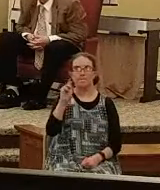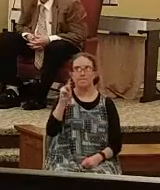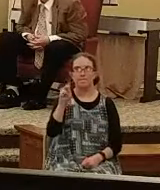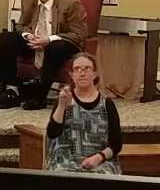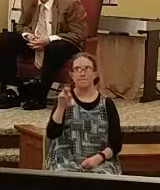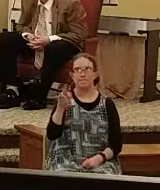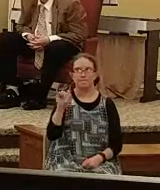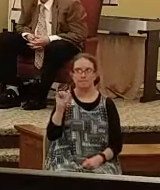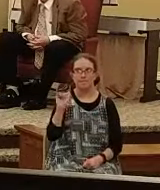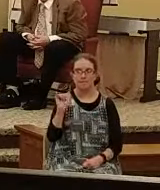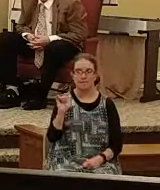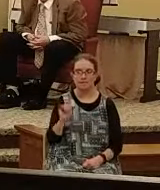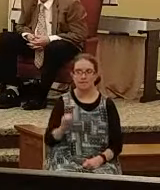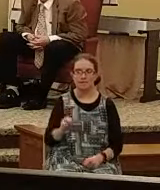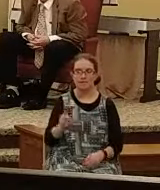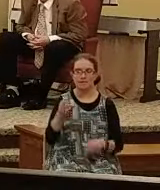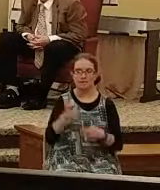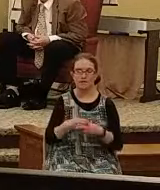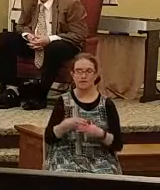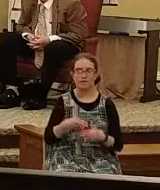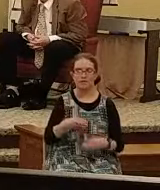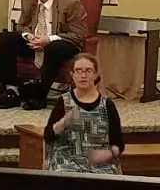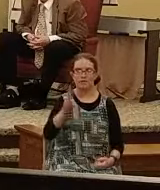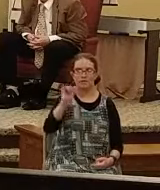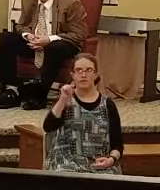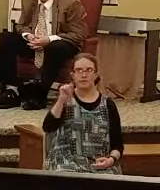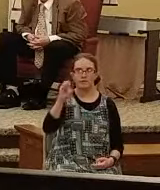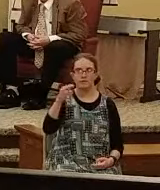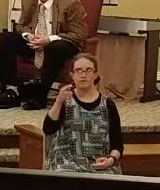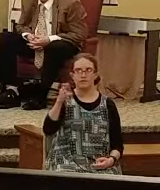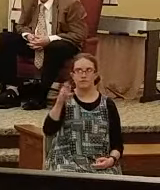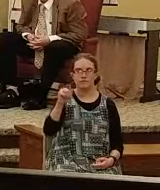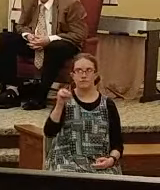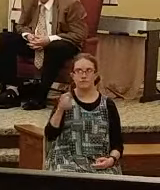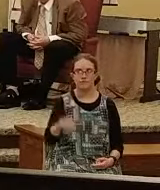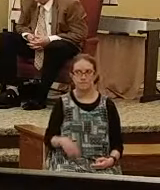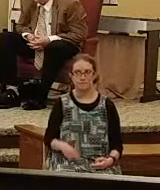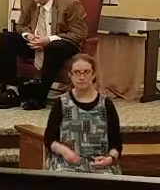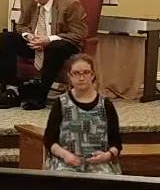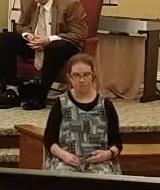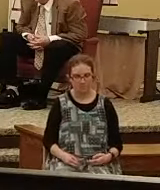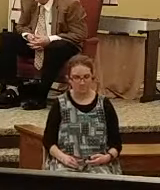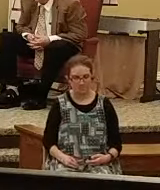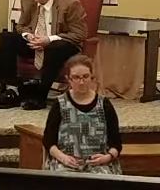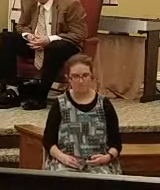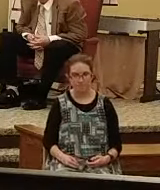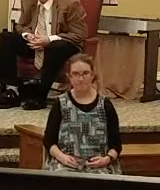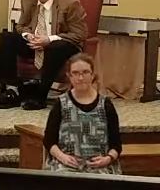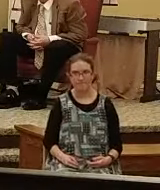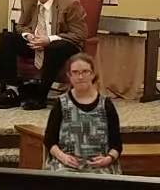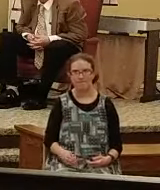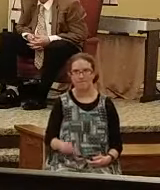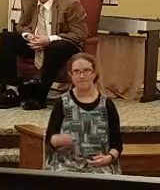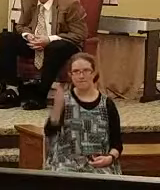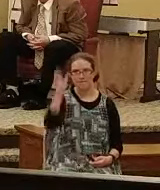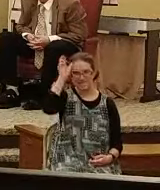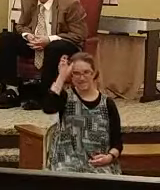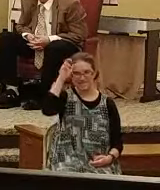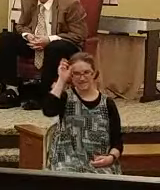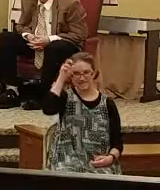Amen. That's why they call witchcraft the craft. Amen. Satan is a